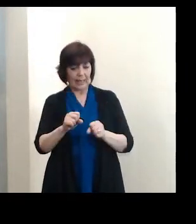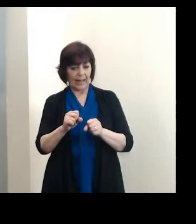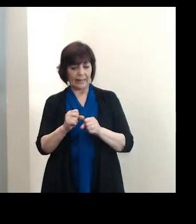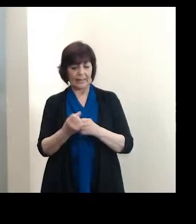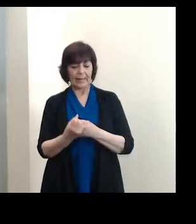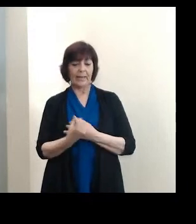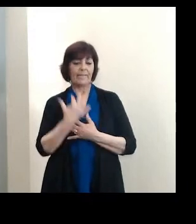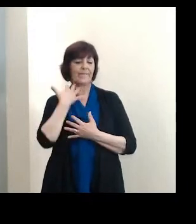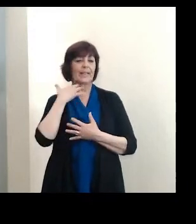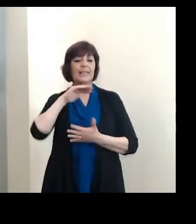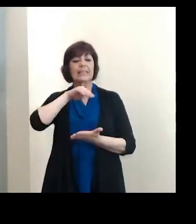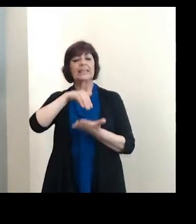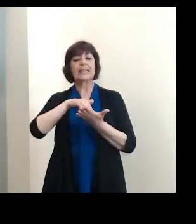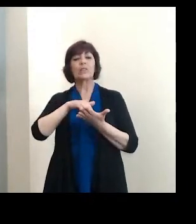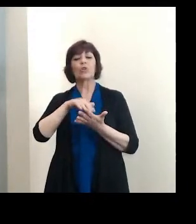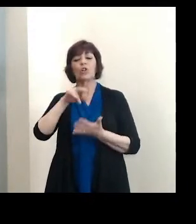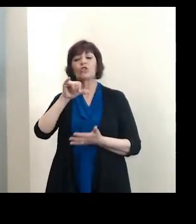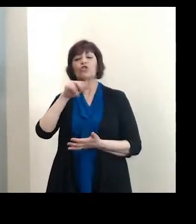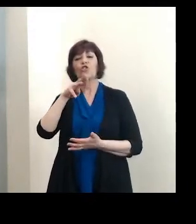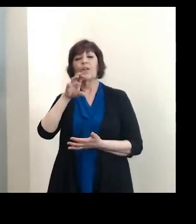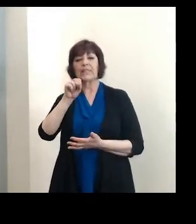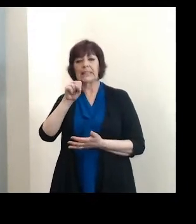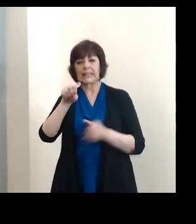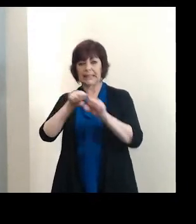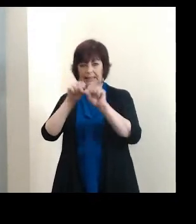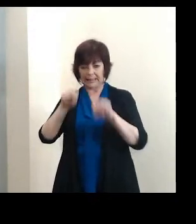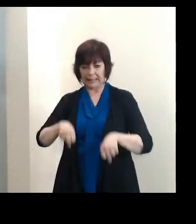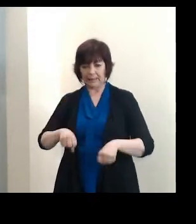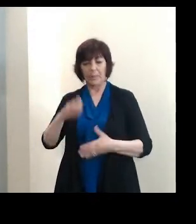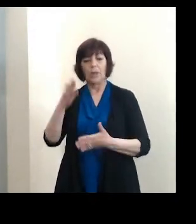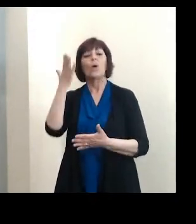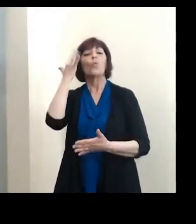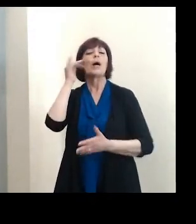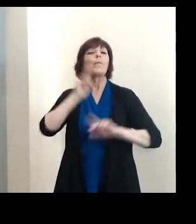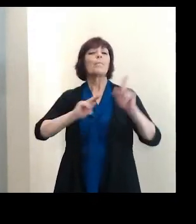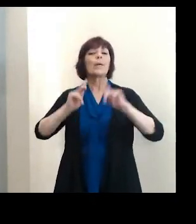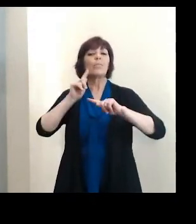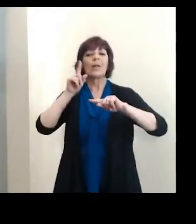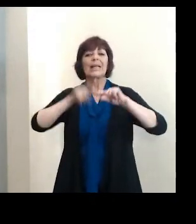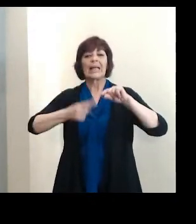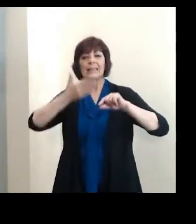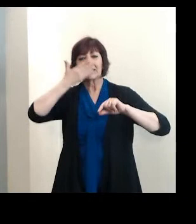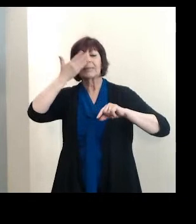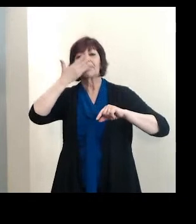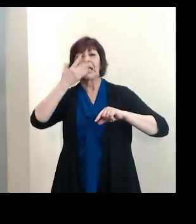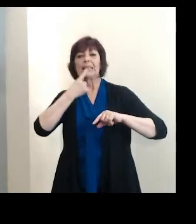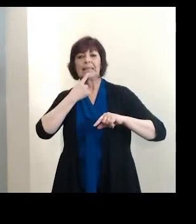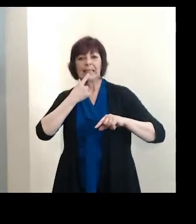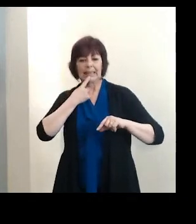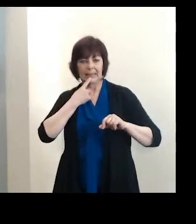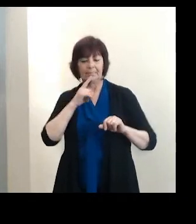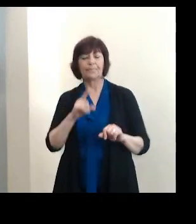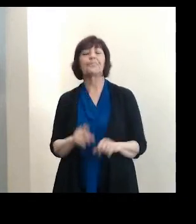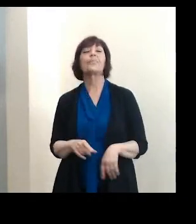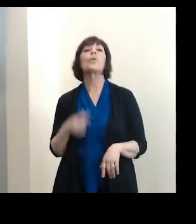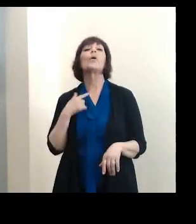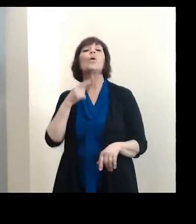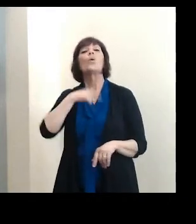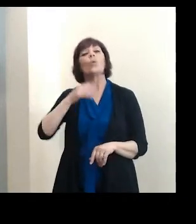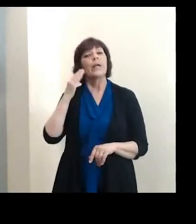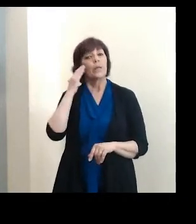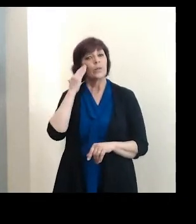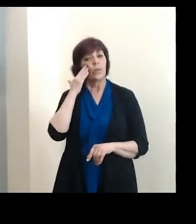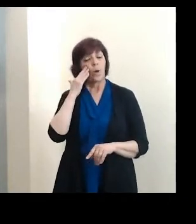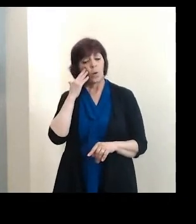central nervous system. That's the reason why people lose their sense of smell and taste. We also know that it